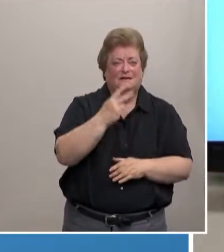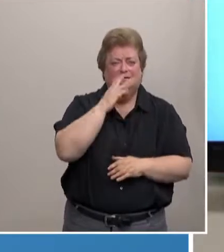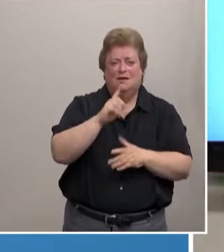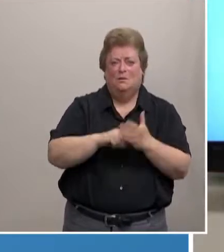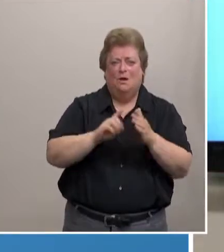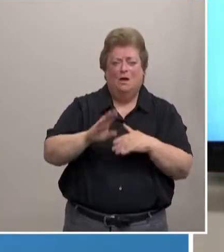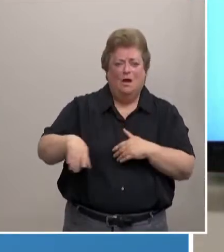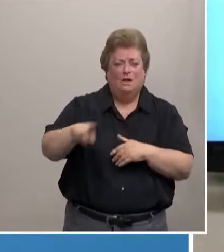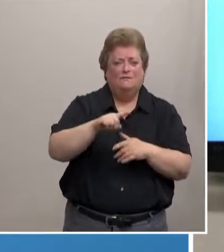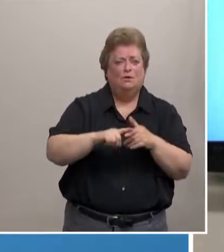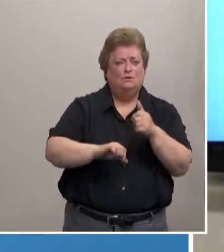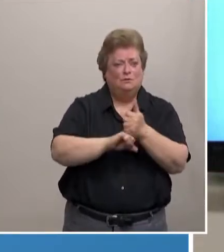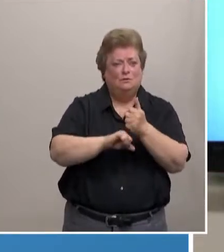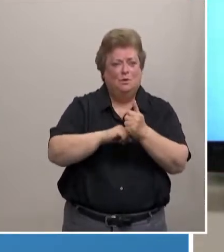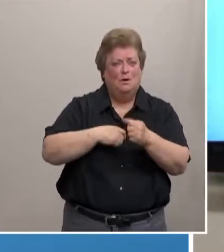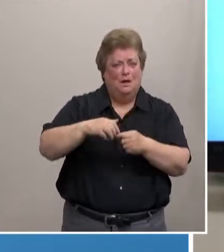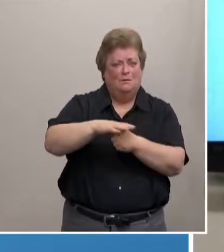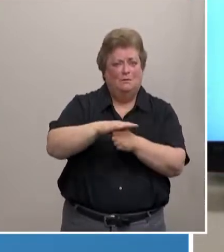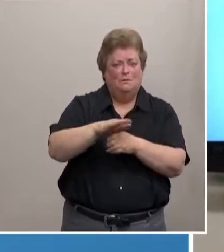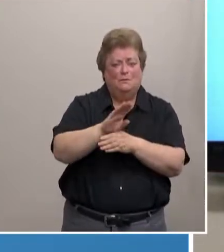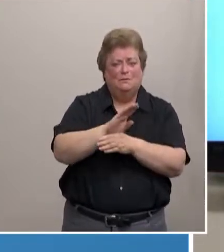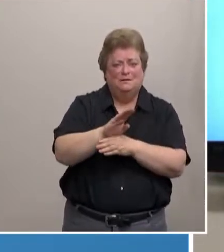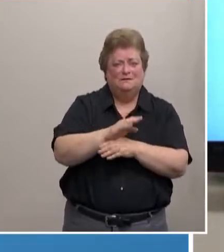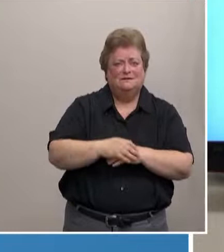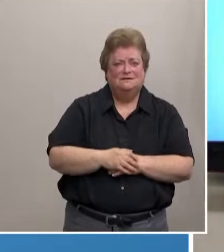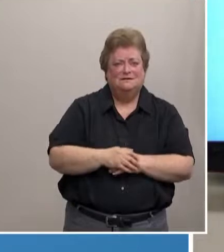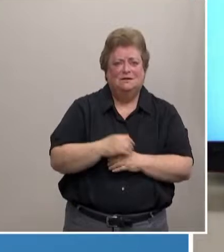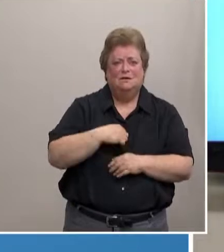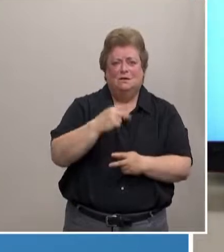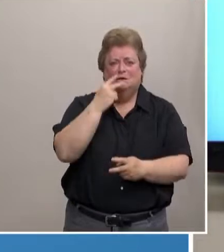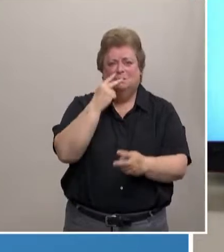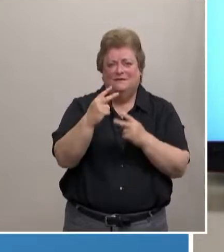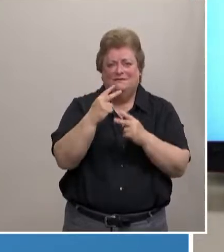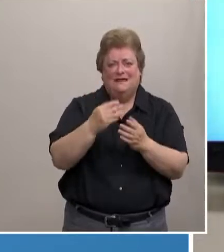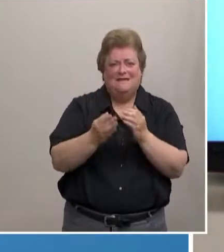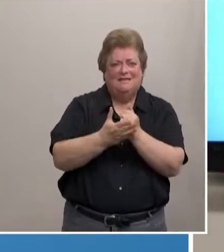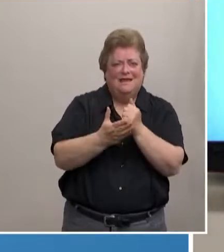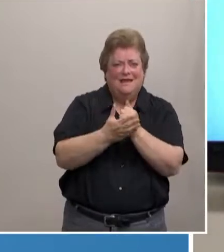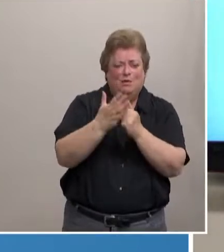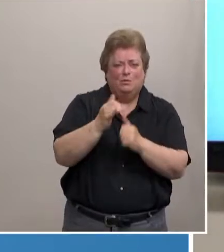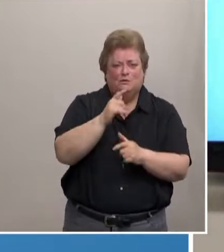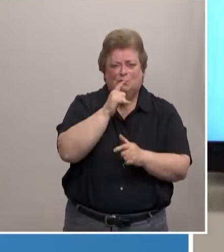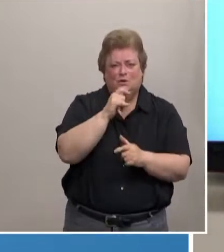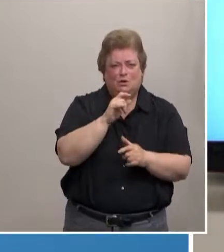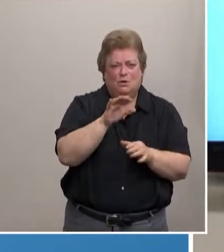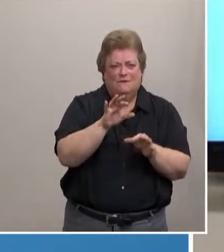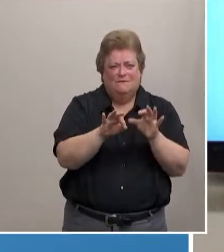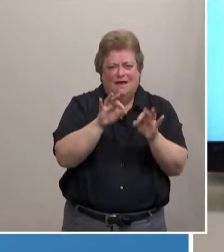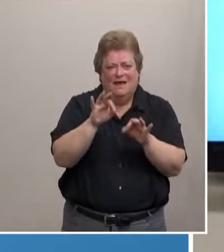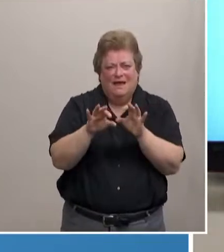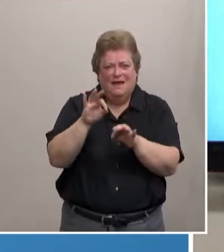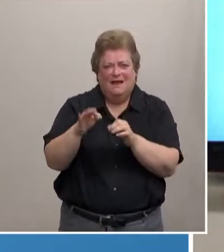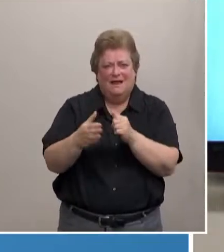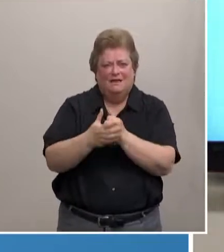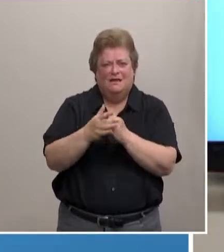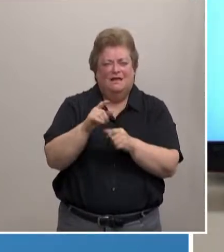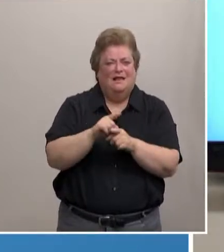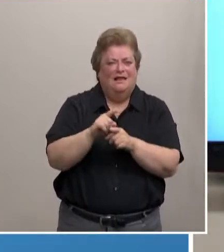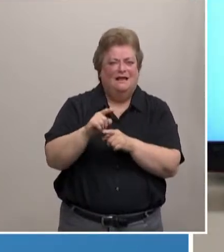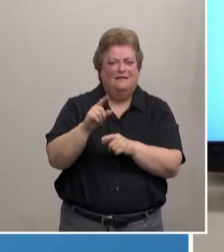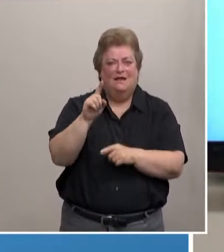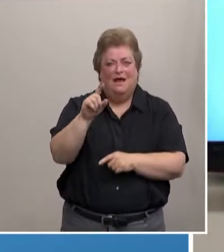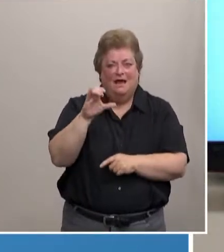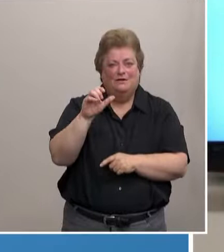our businesses by shopping local. We see the countless helpers who have spotted the gaps and then filled them. Helpers like the